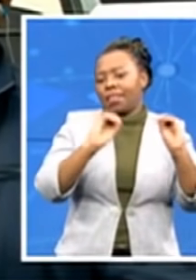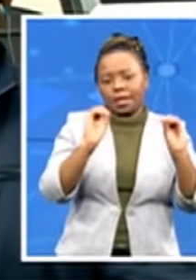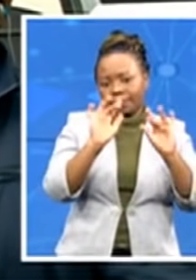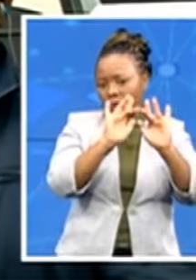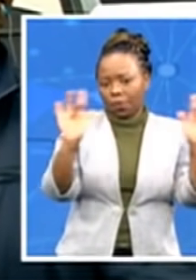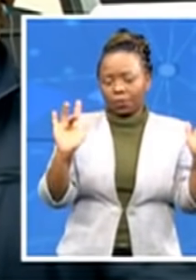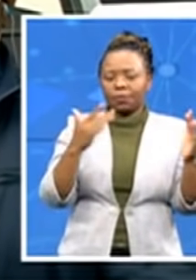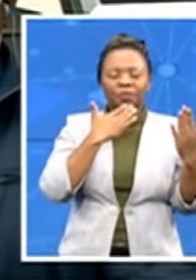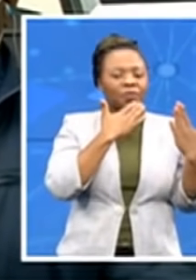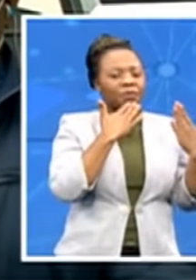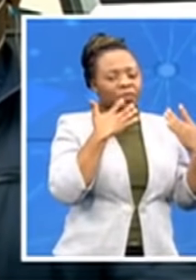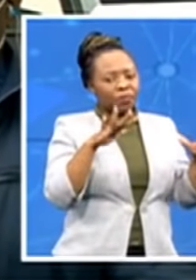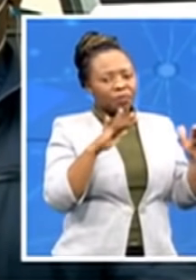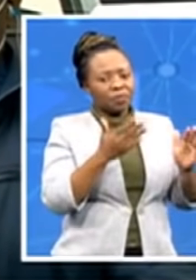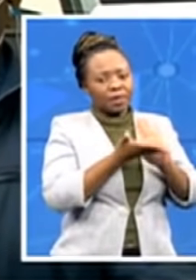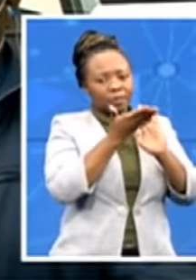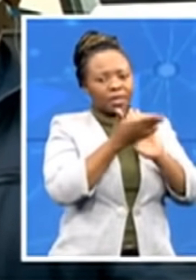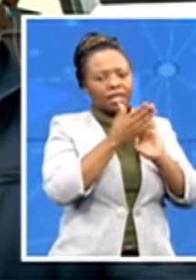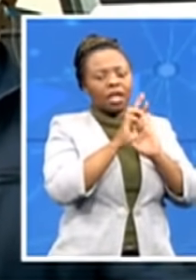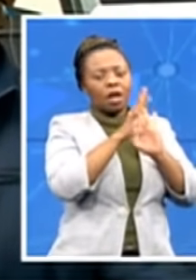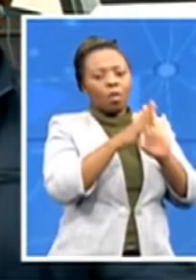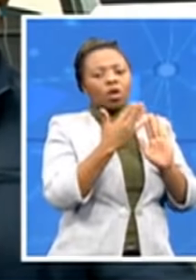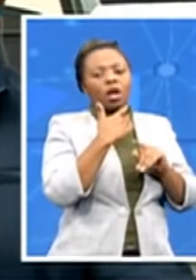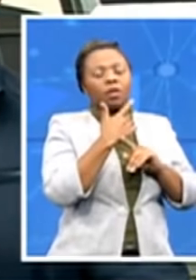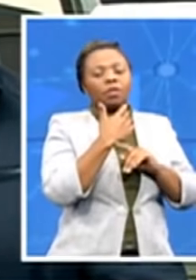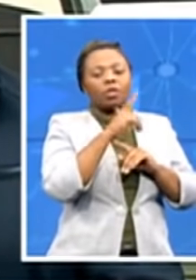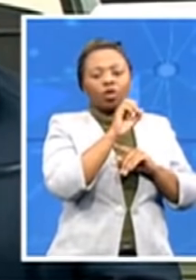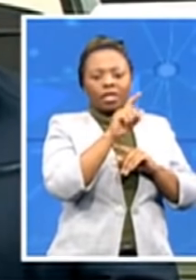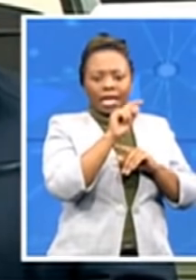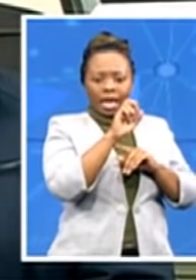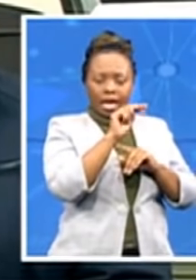reporter Lutendo Bobodi speaking to us live, from the Beitbridge Border Post in Limpopo.